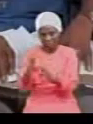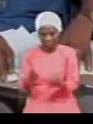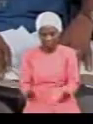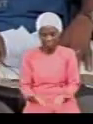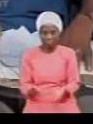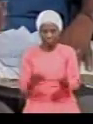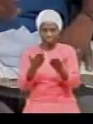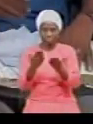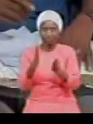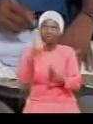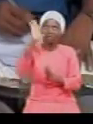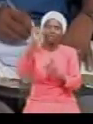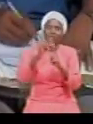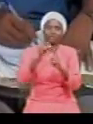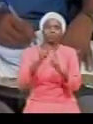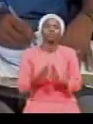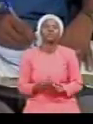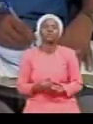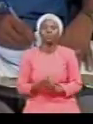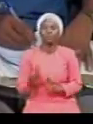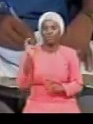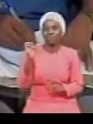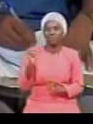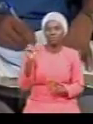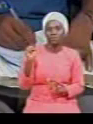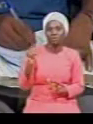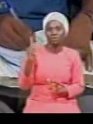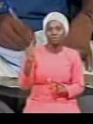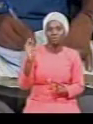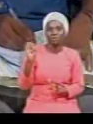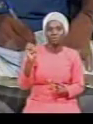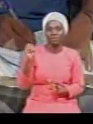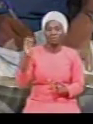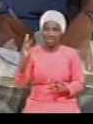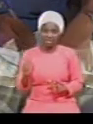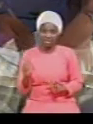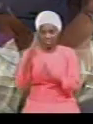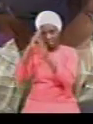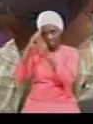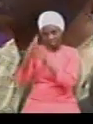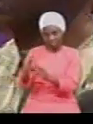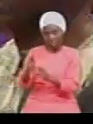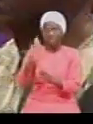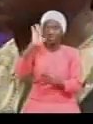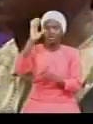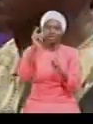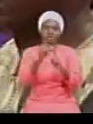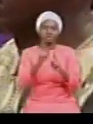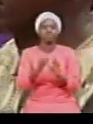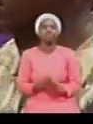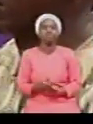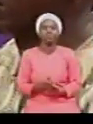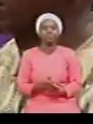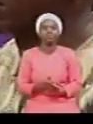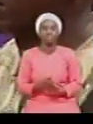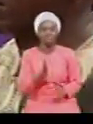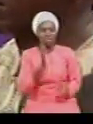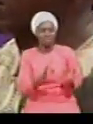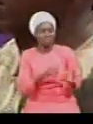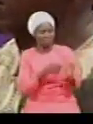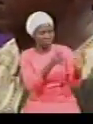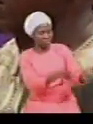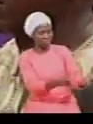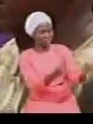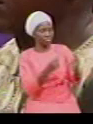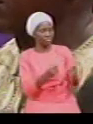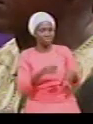exalting his word. This one comes and he gives you advice to say, I will only do what